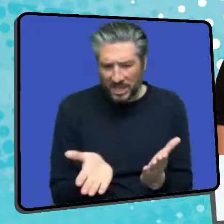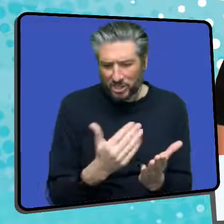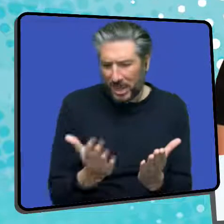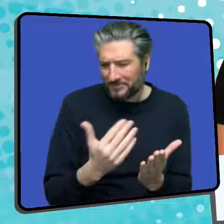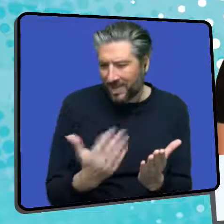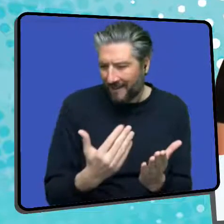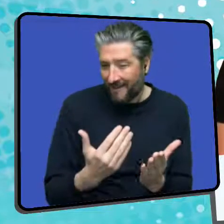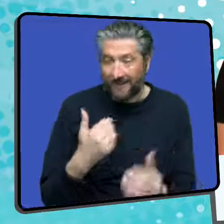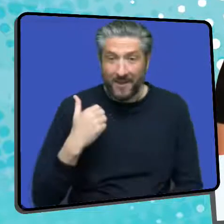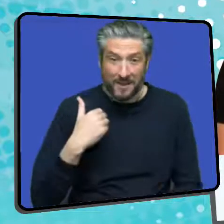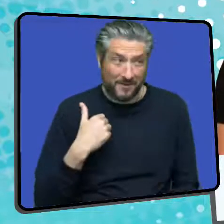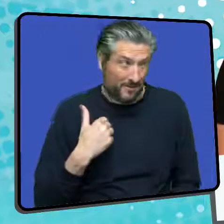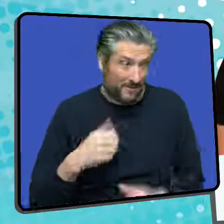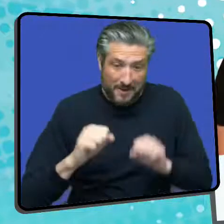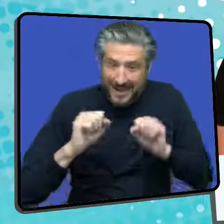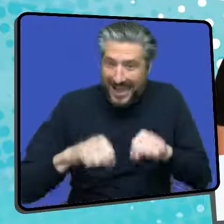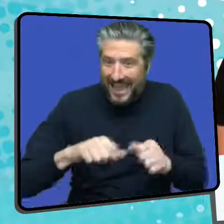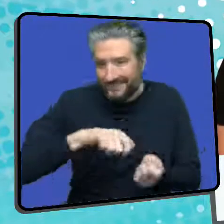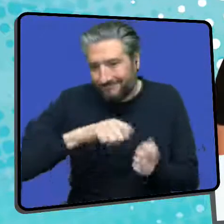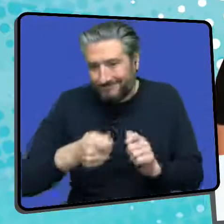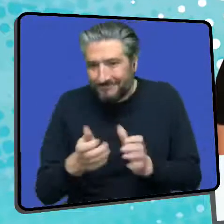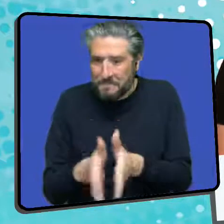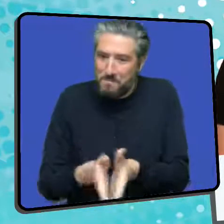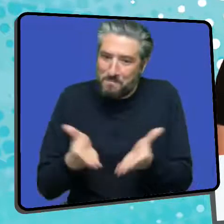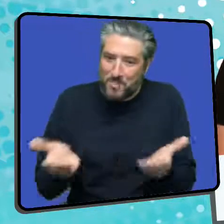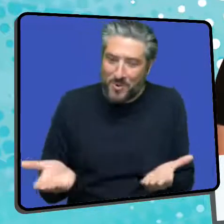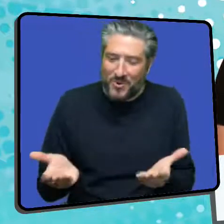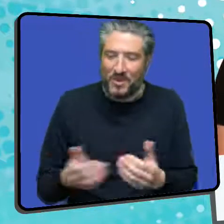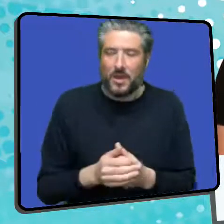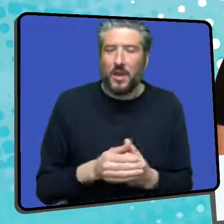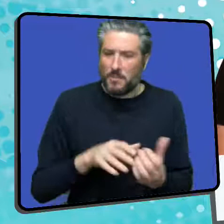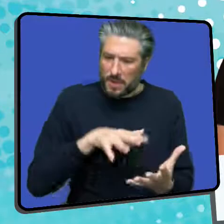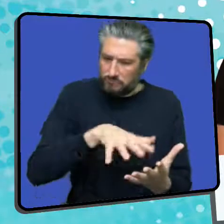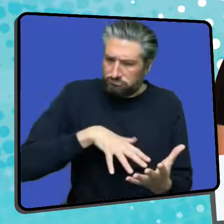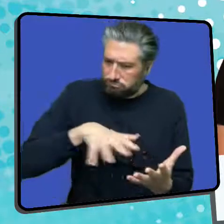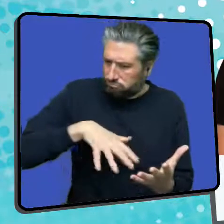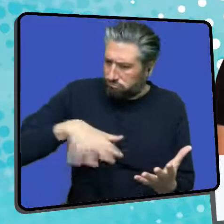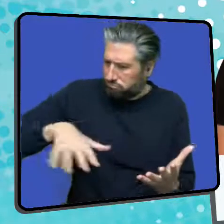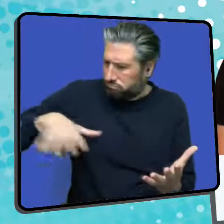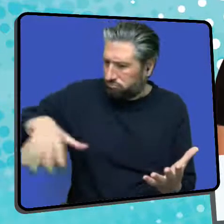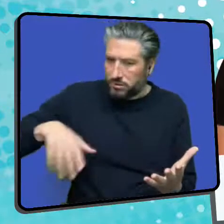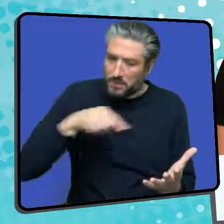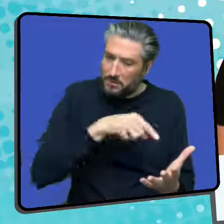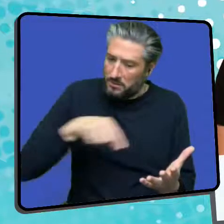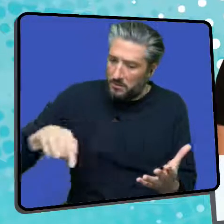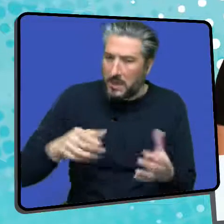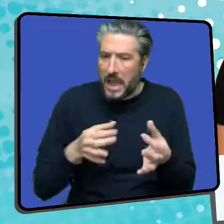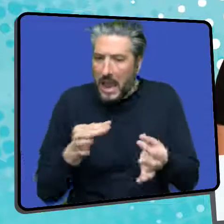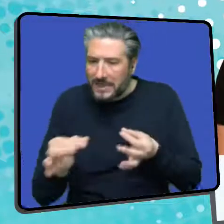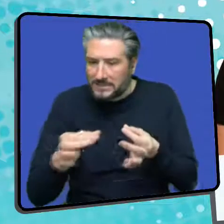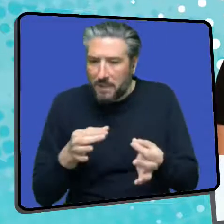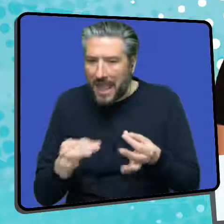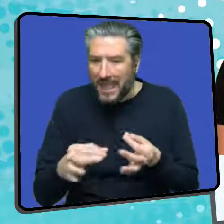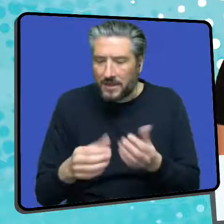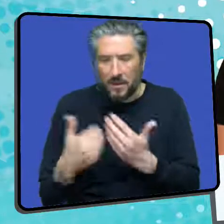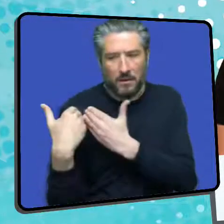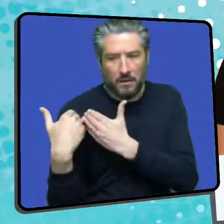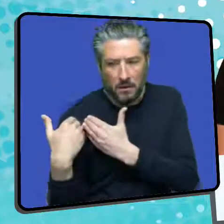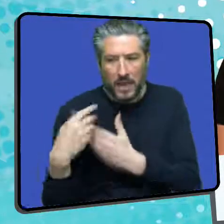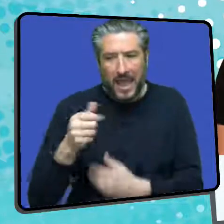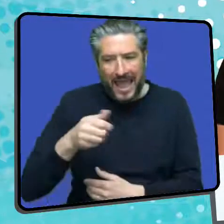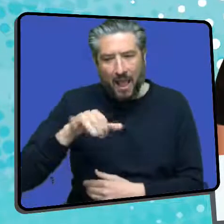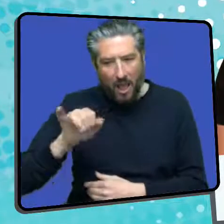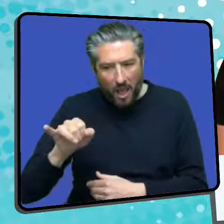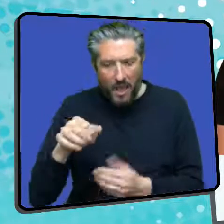actually. And it explains to people working on the project how to actually do responsible AI with tools, with links to blog posts,